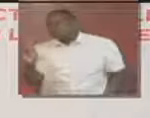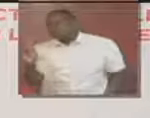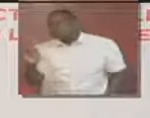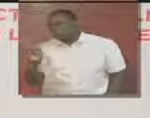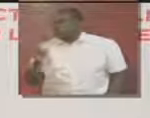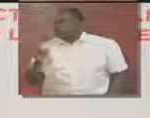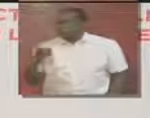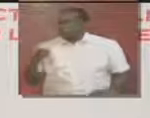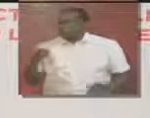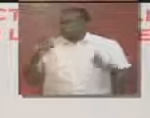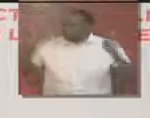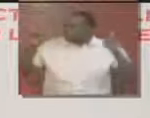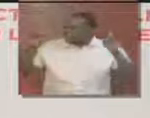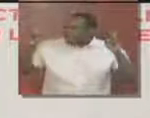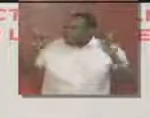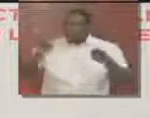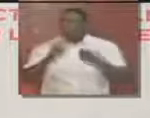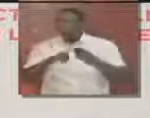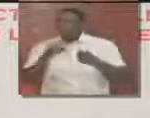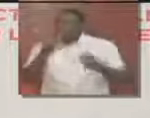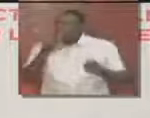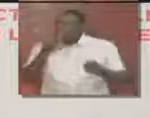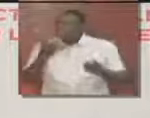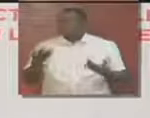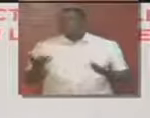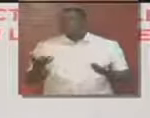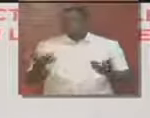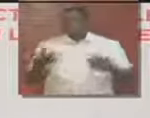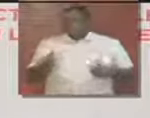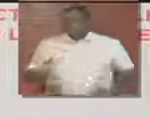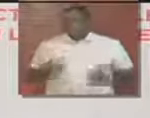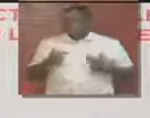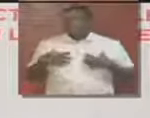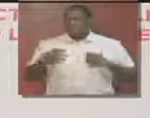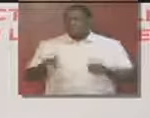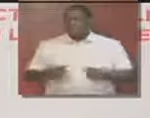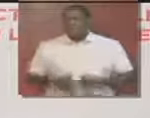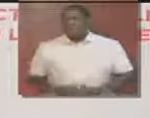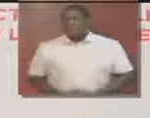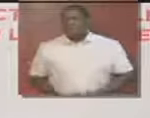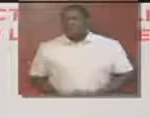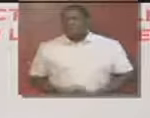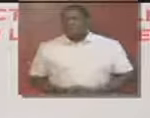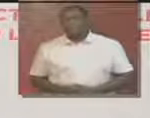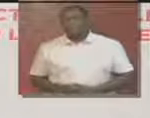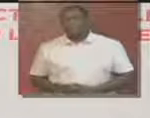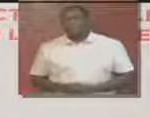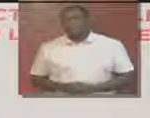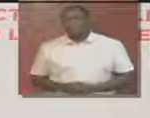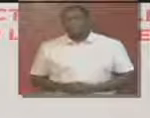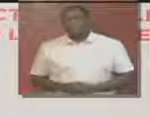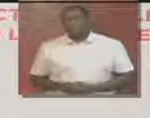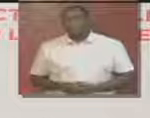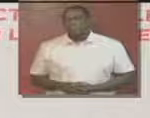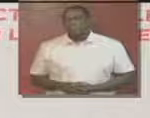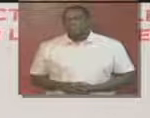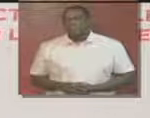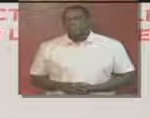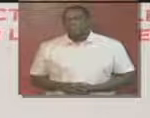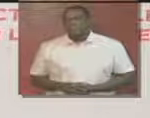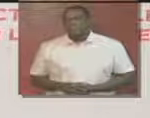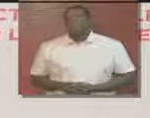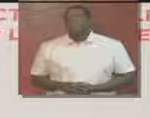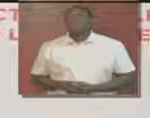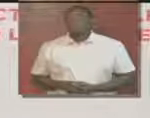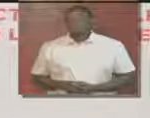NCDs across the COVID-19 I think it was the last conference across the COVID-19 patients. So that is something that we can probably pull